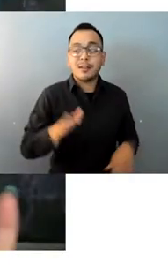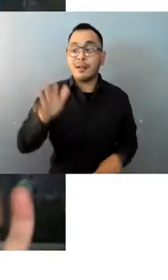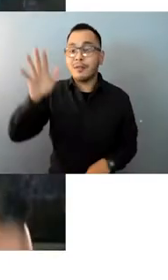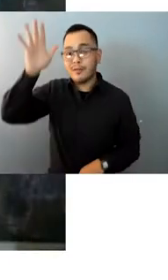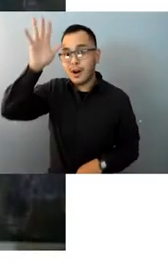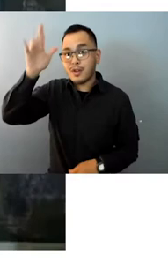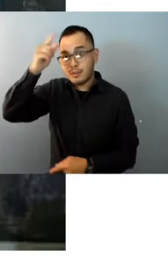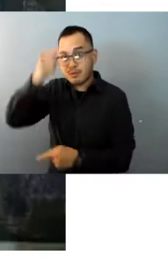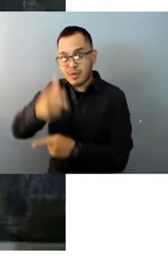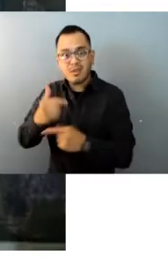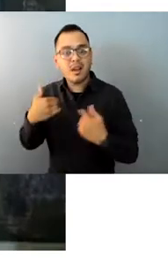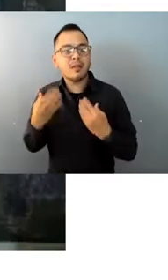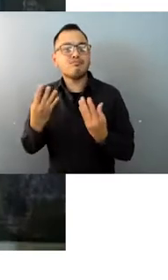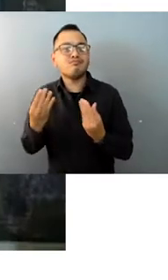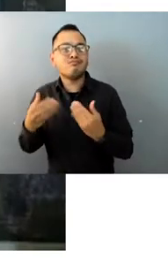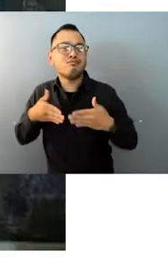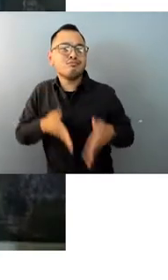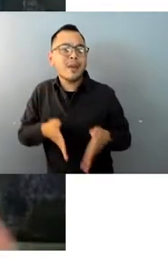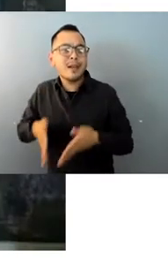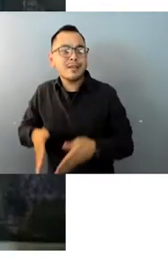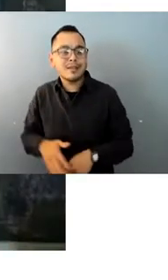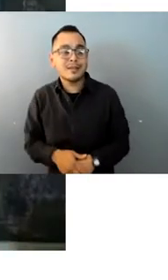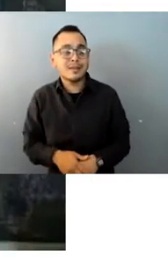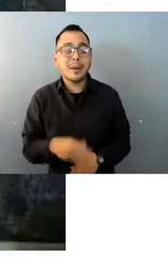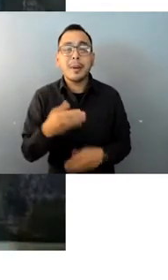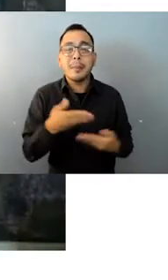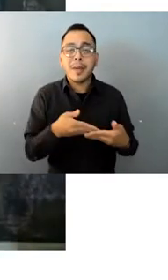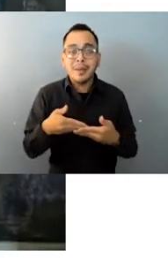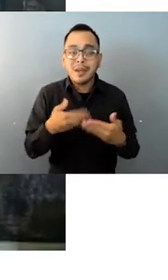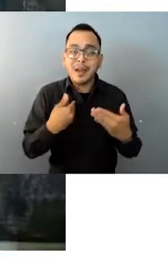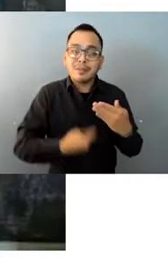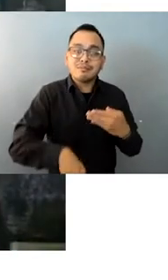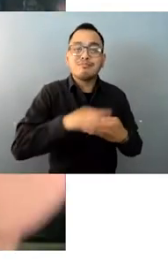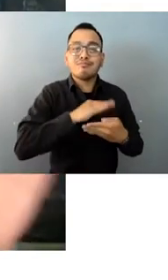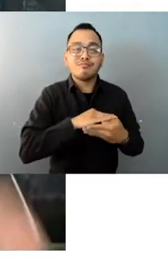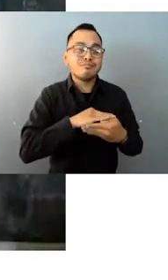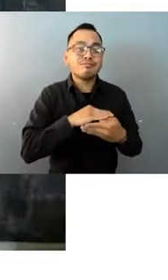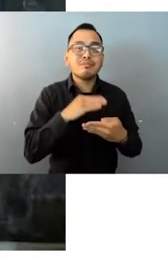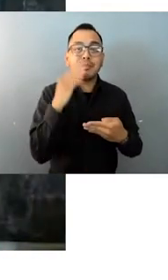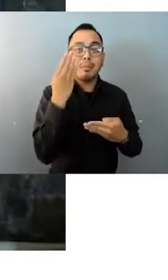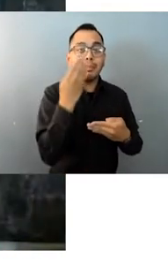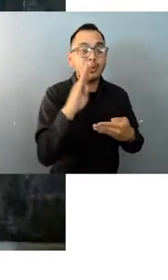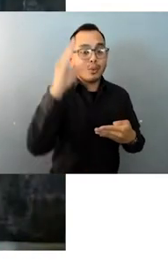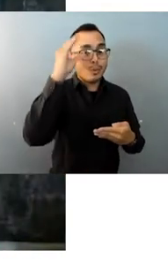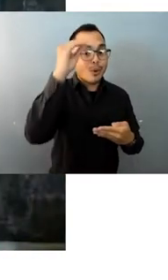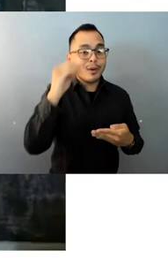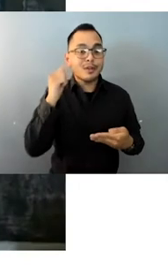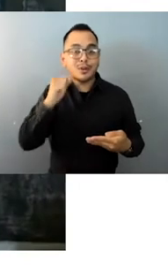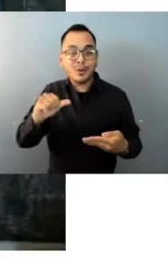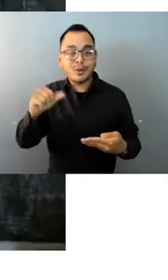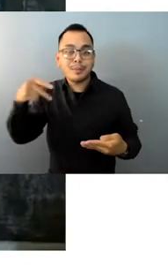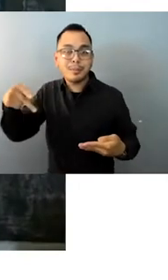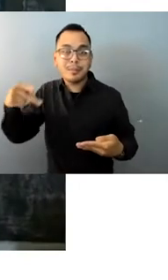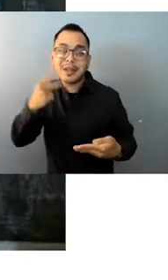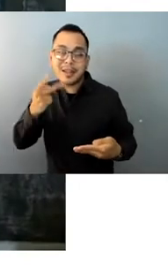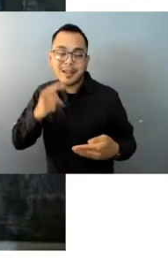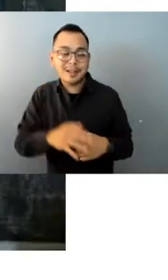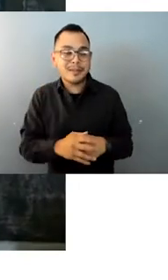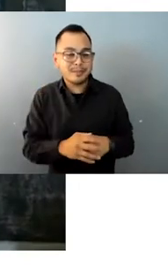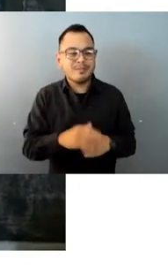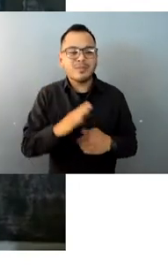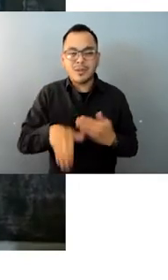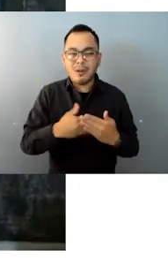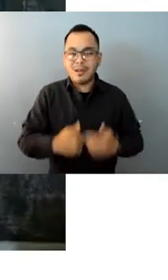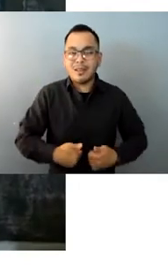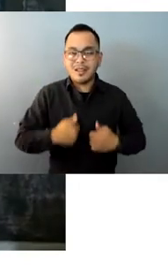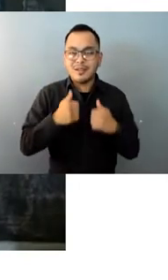father and brother wore sensible slacks. Baby was wrapped in a blanket, blue for boys and pink for girls. They all